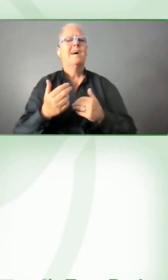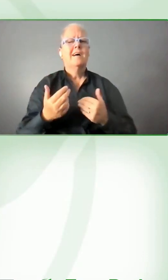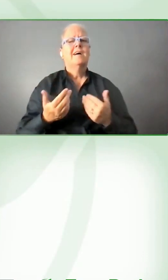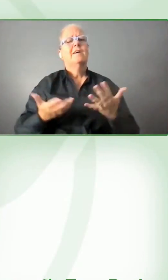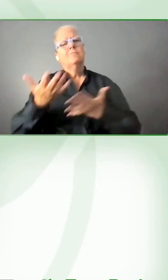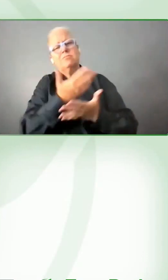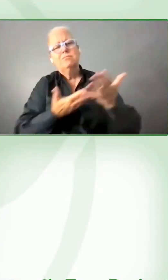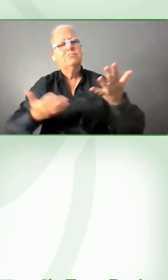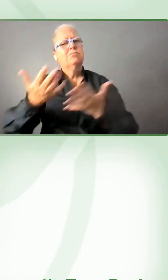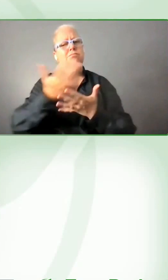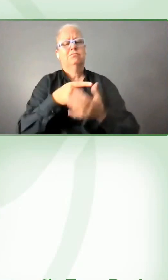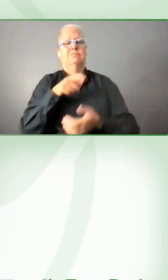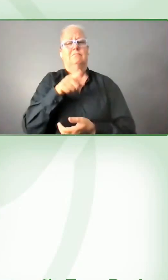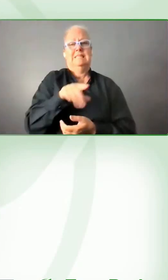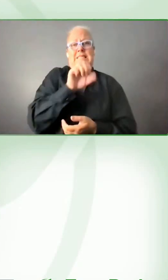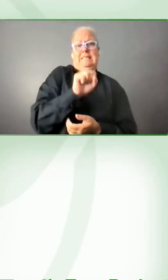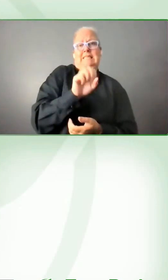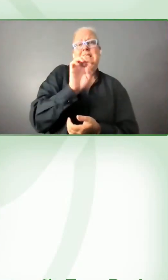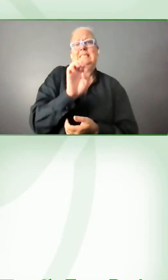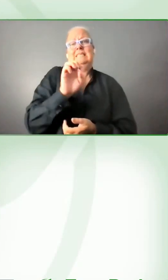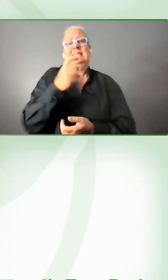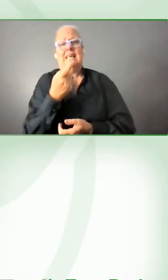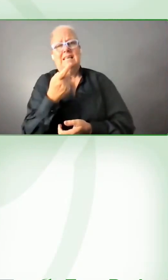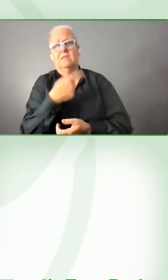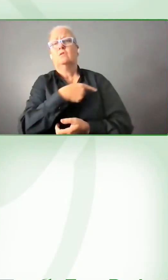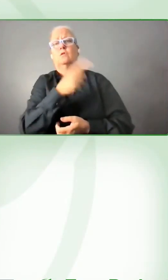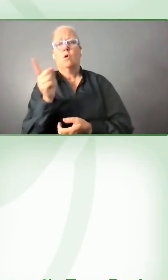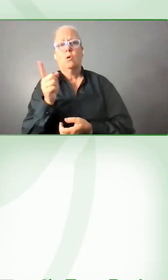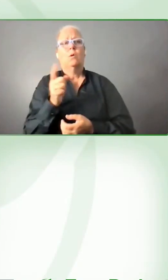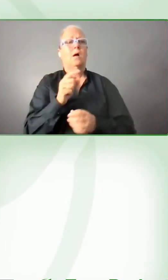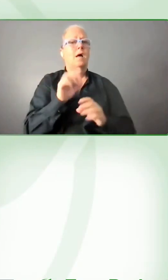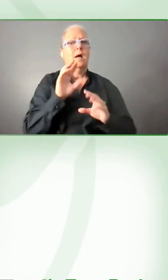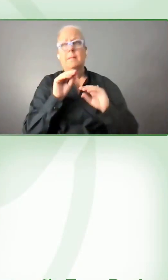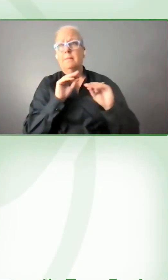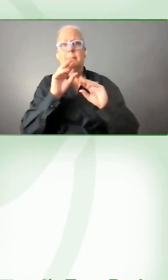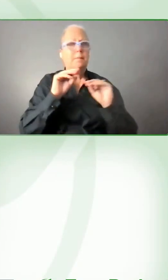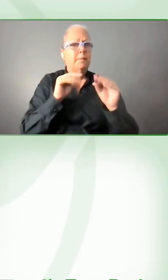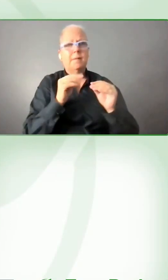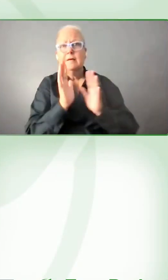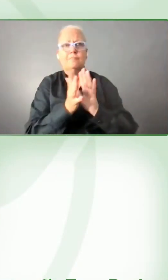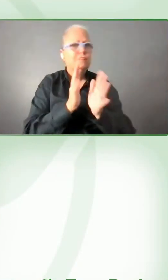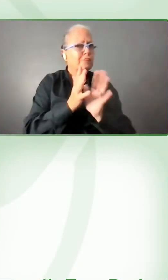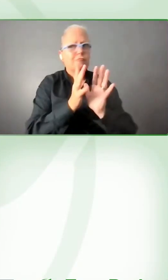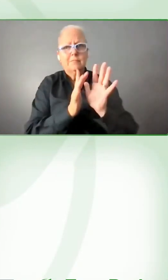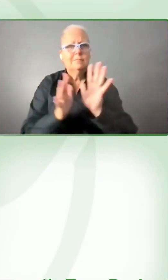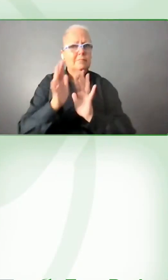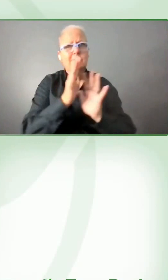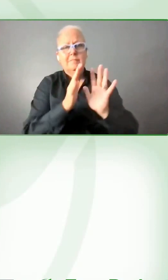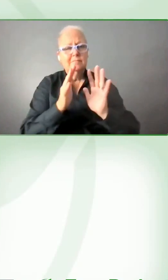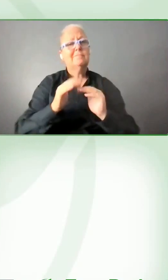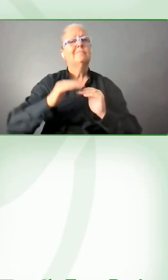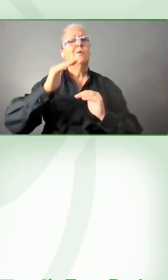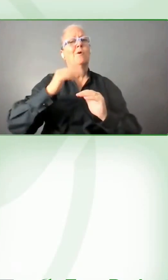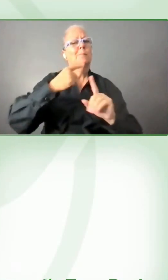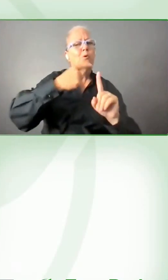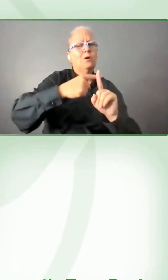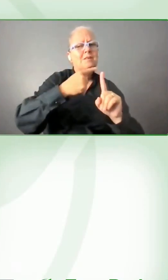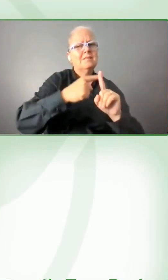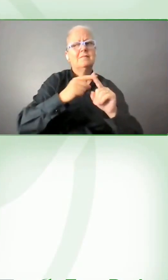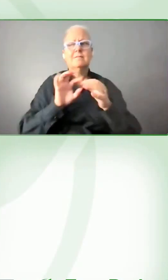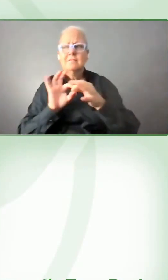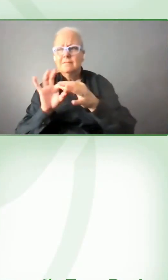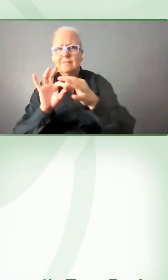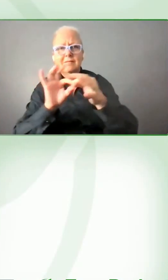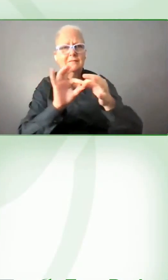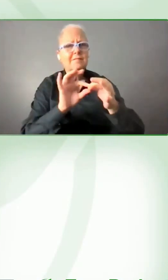that gives people the confidence and the vocabulary to have more positive encounters and relationships, but also have the vocabulary